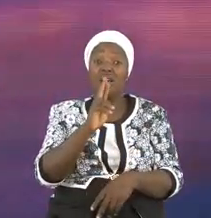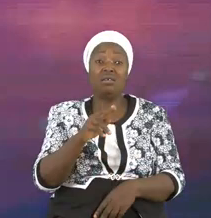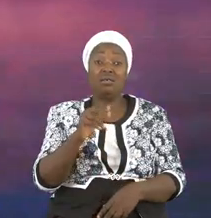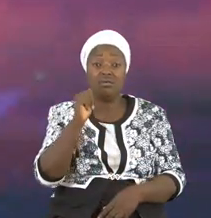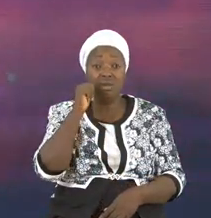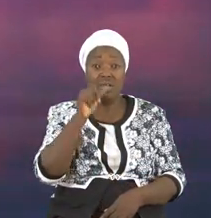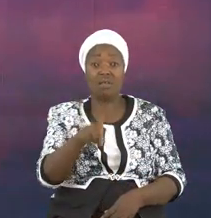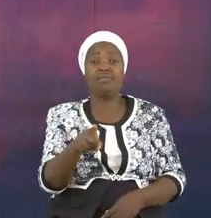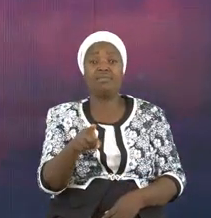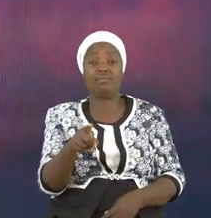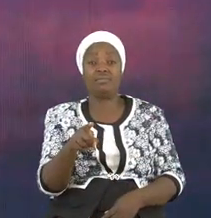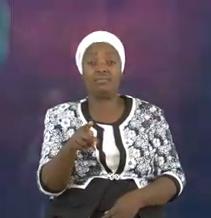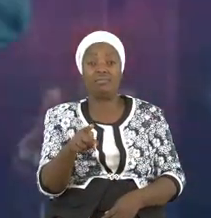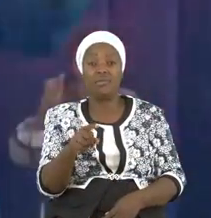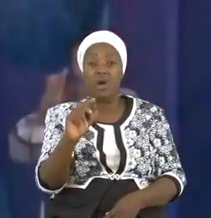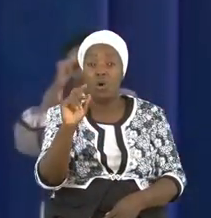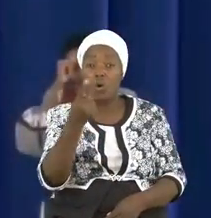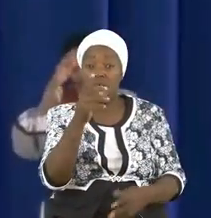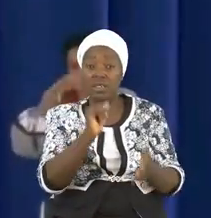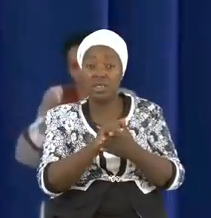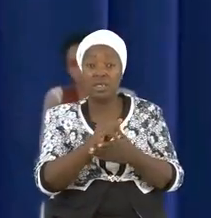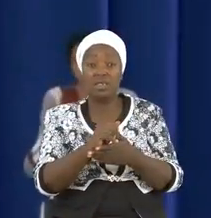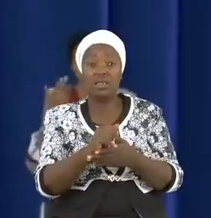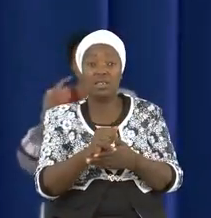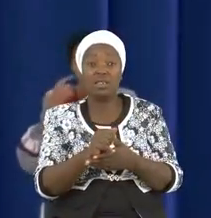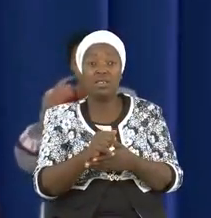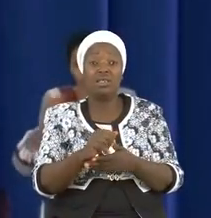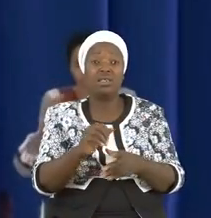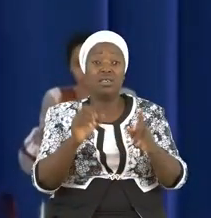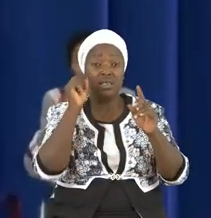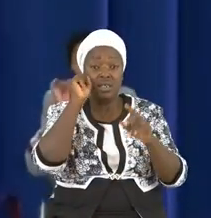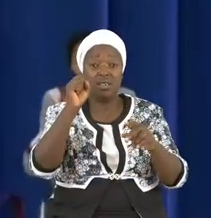she had fracture, broken bones.